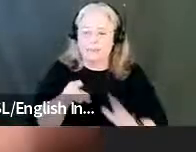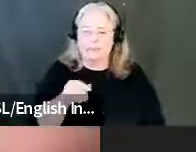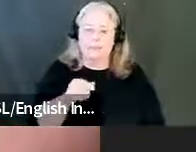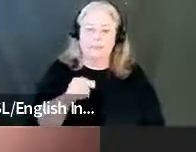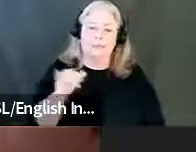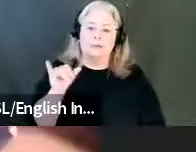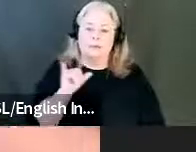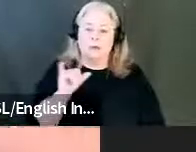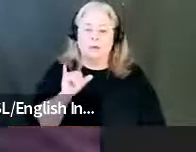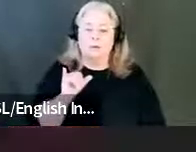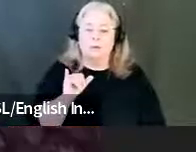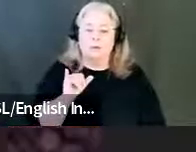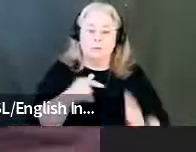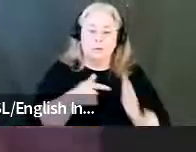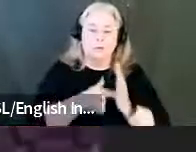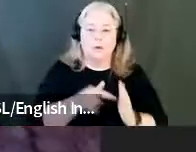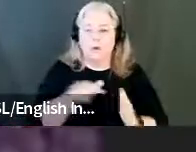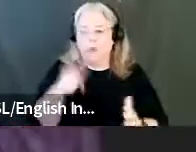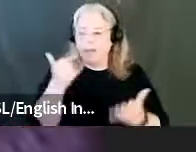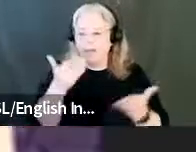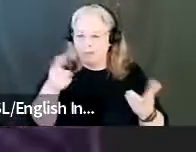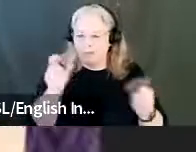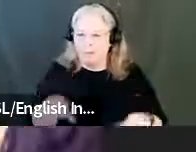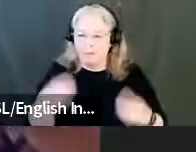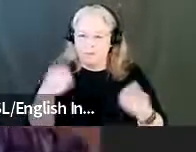also show other things you can do